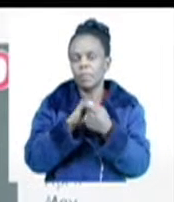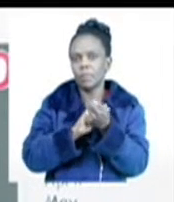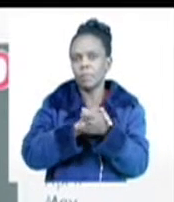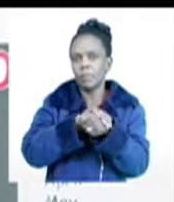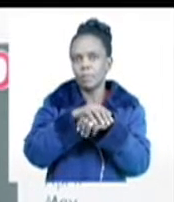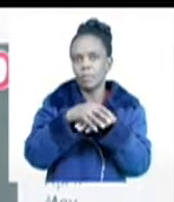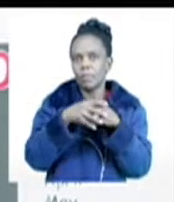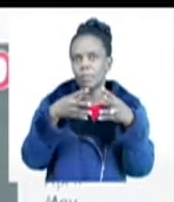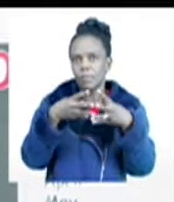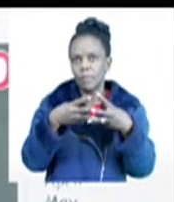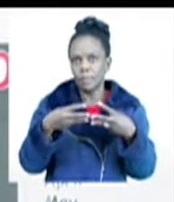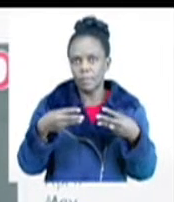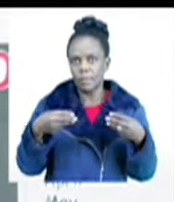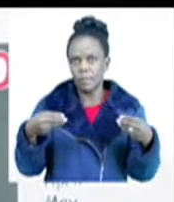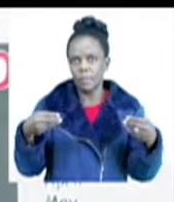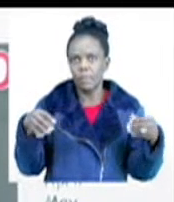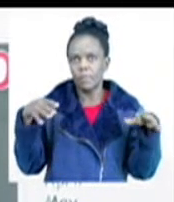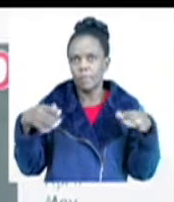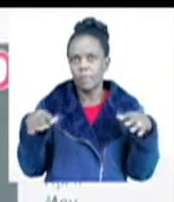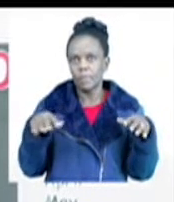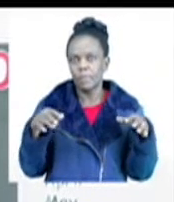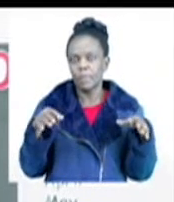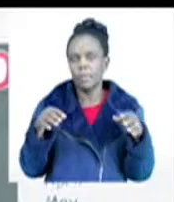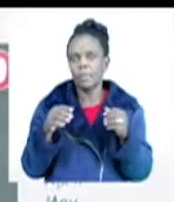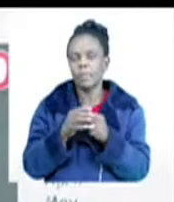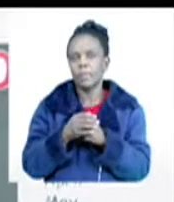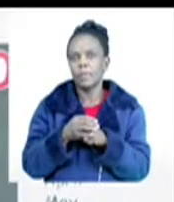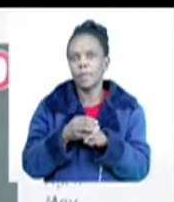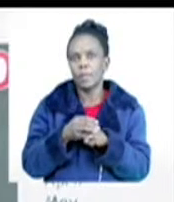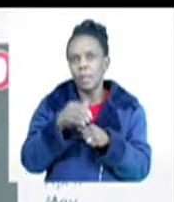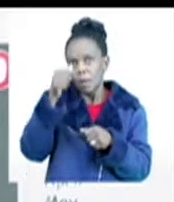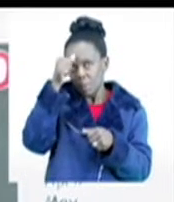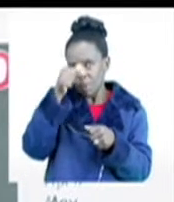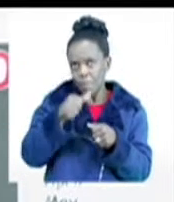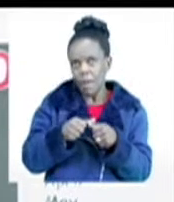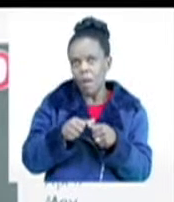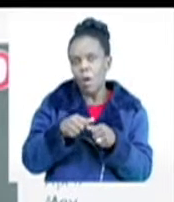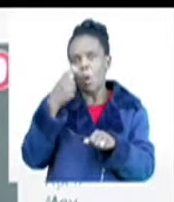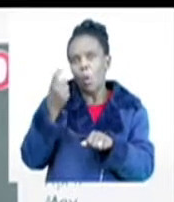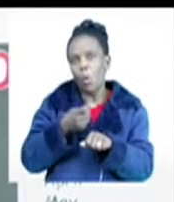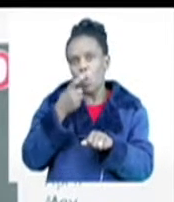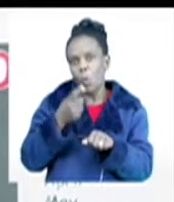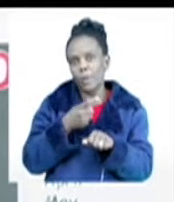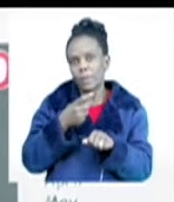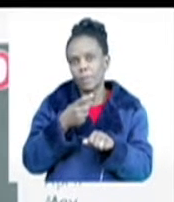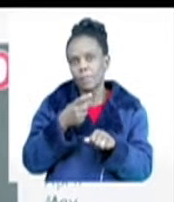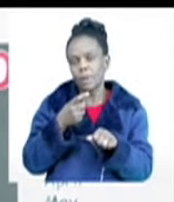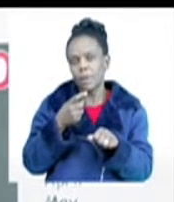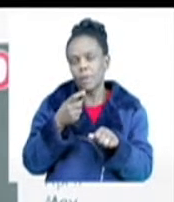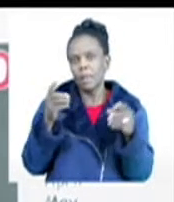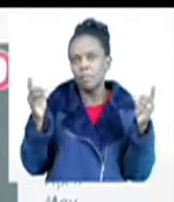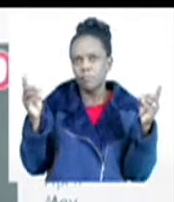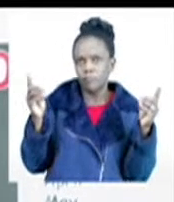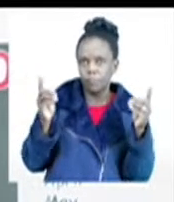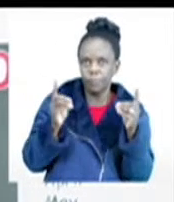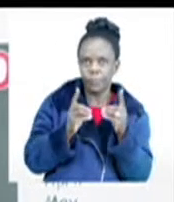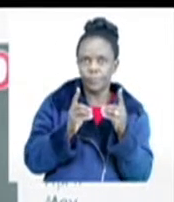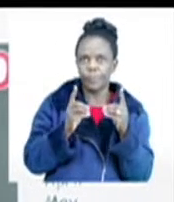we dry our hands before we touch anything else. It's also very important to check your social